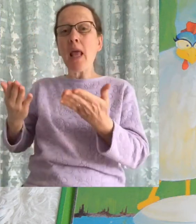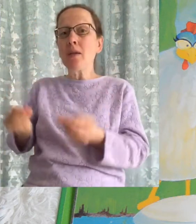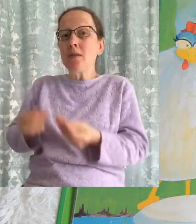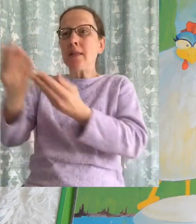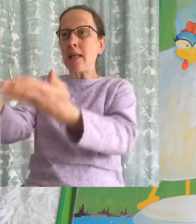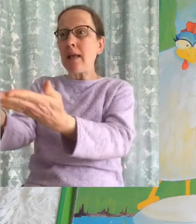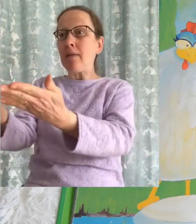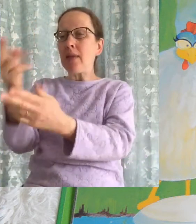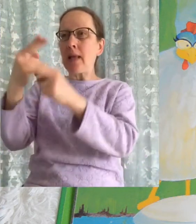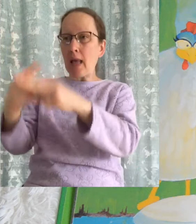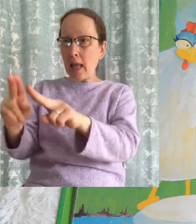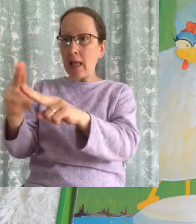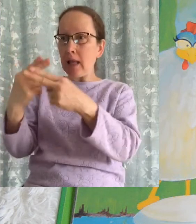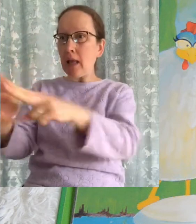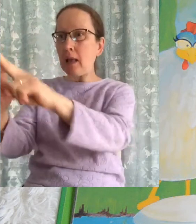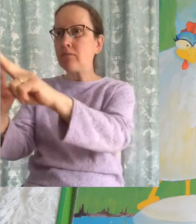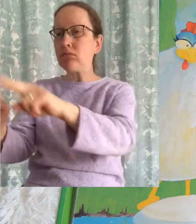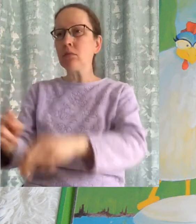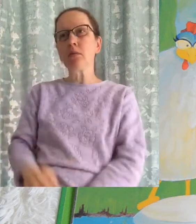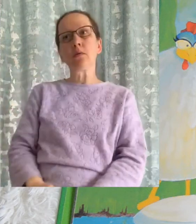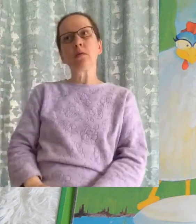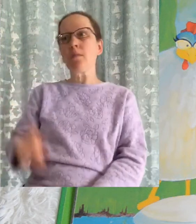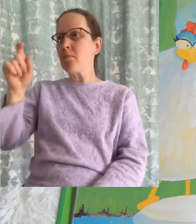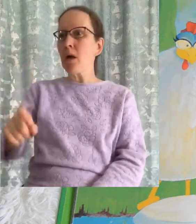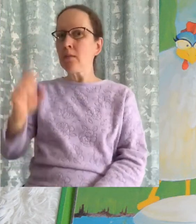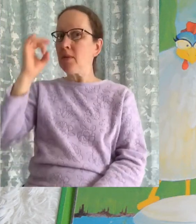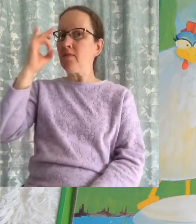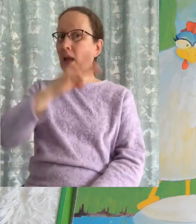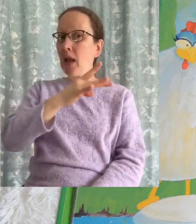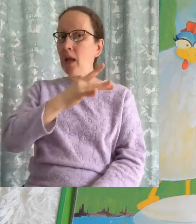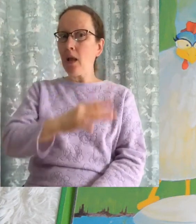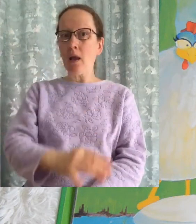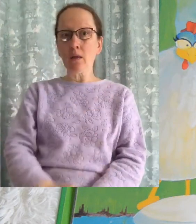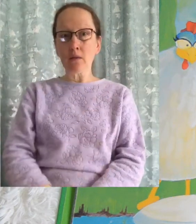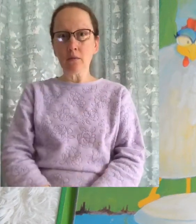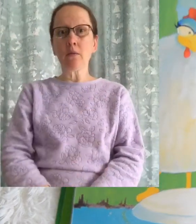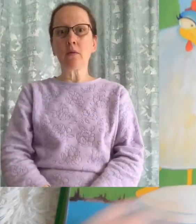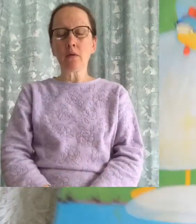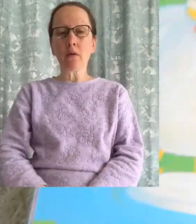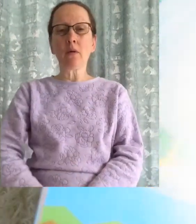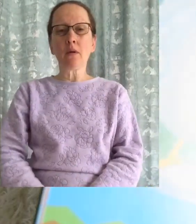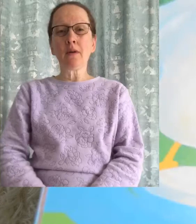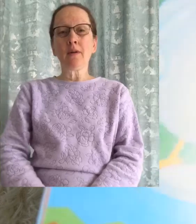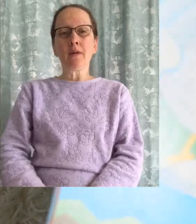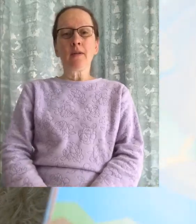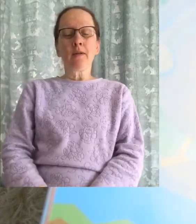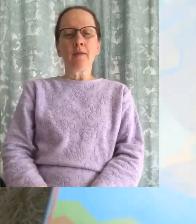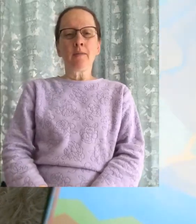what you'll need, for delivering eggs requires great speed.